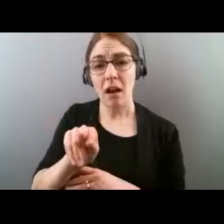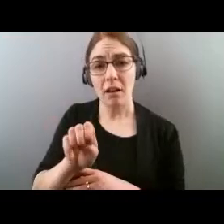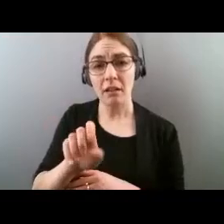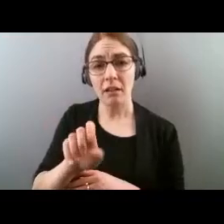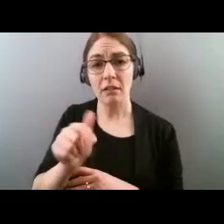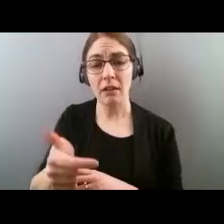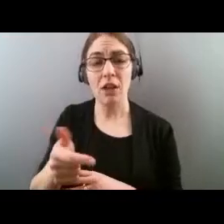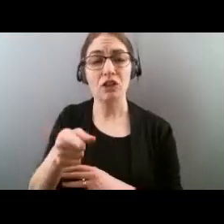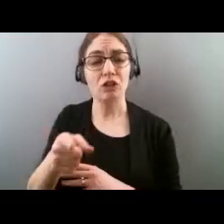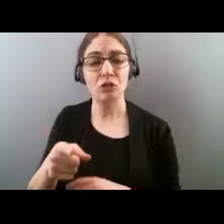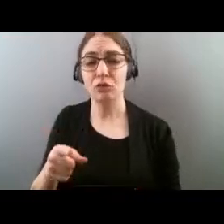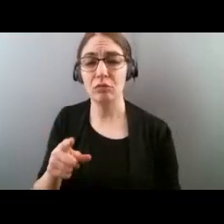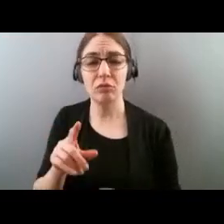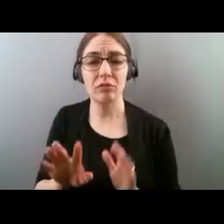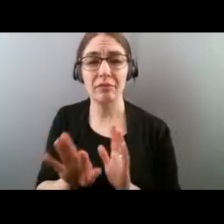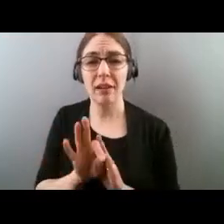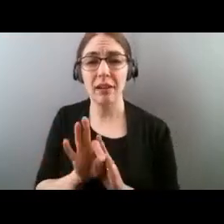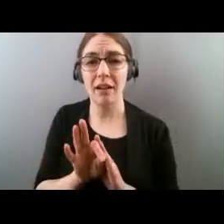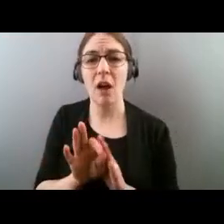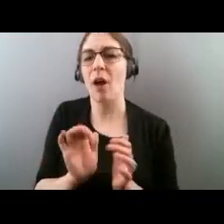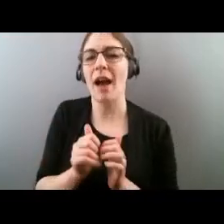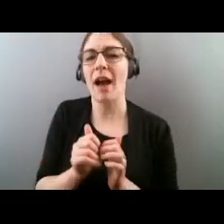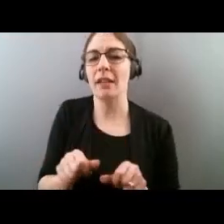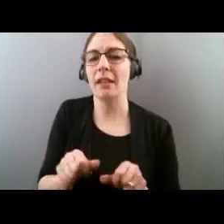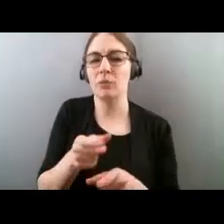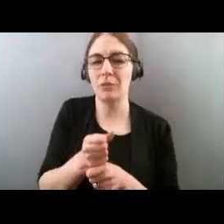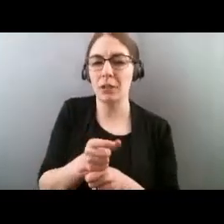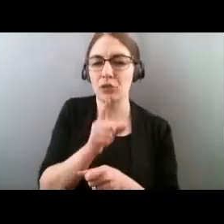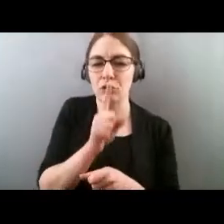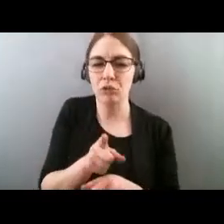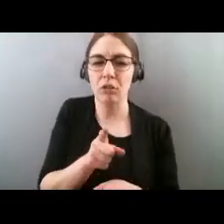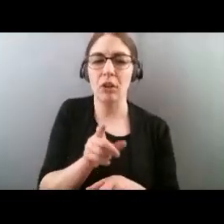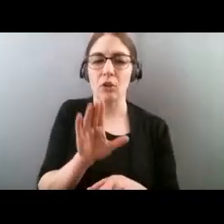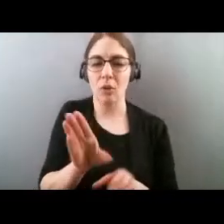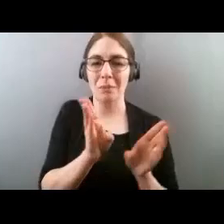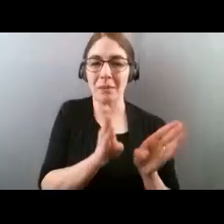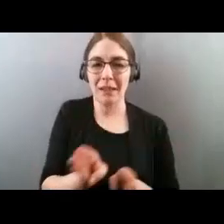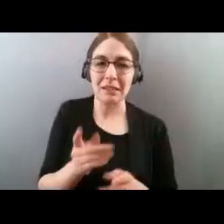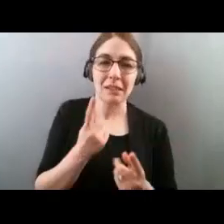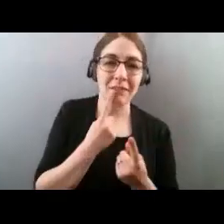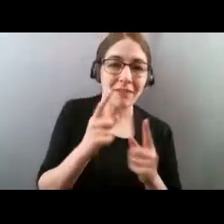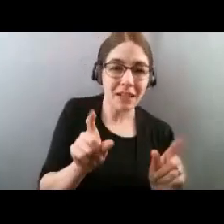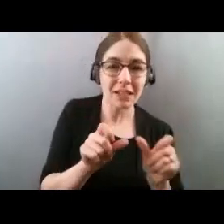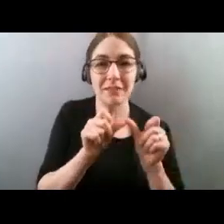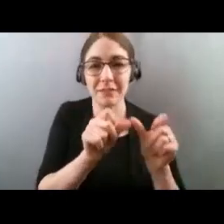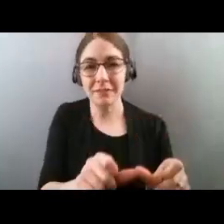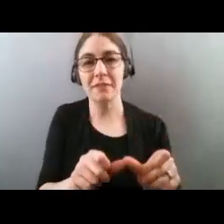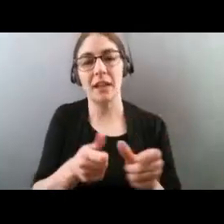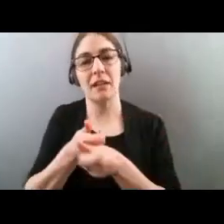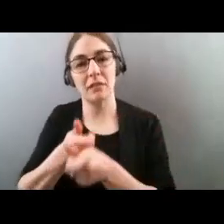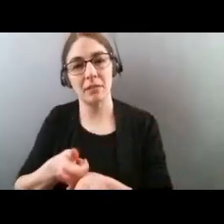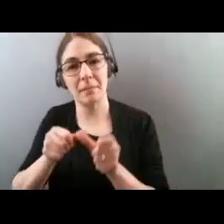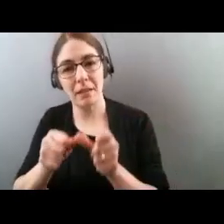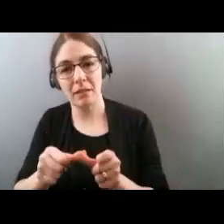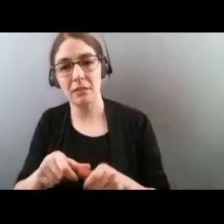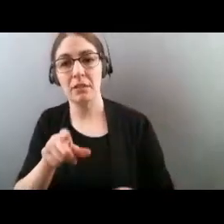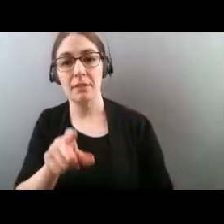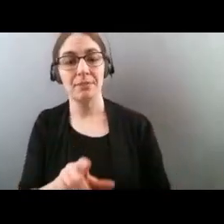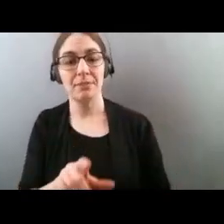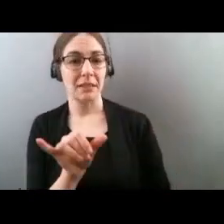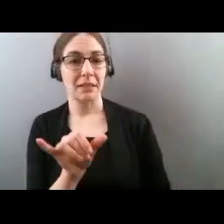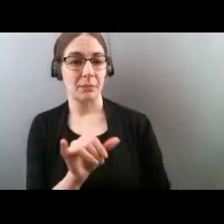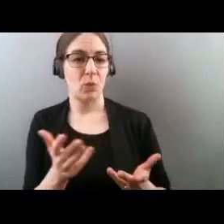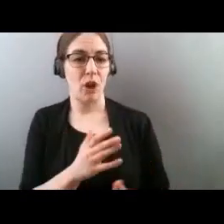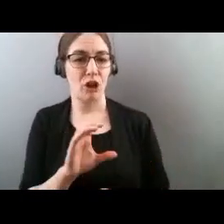any effectiveness? How can you ensure ongoing compliance and effectiveness? Yeah, I mean, very similar to what Craig was